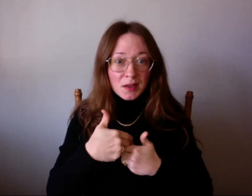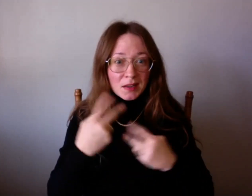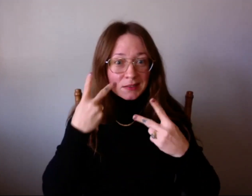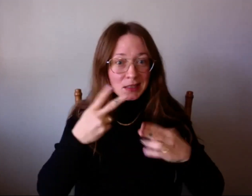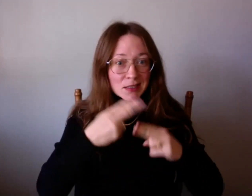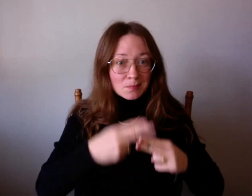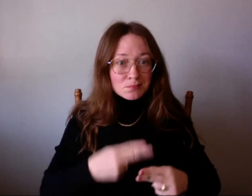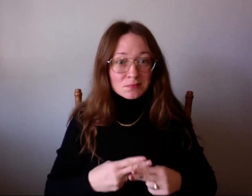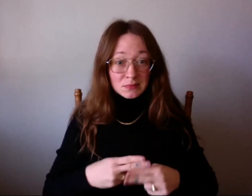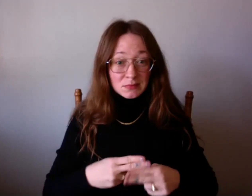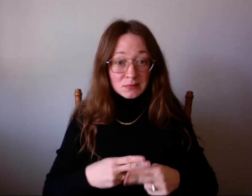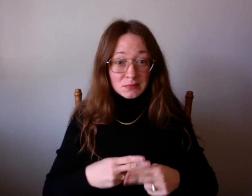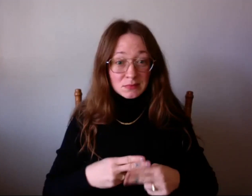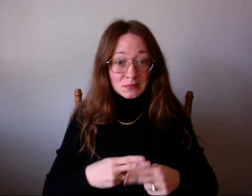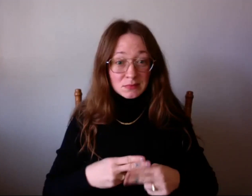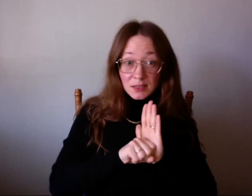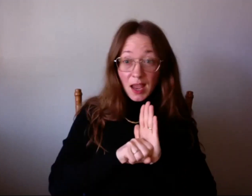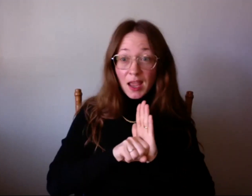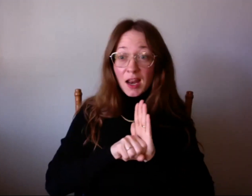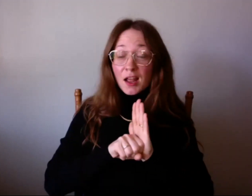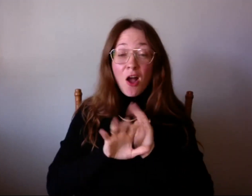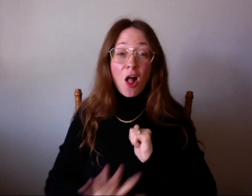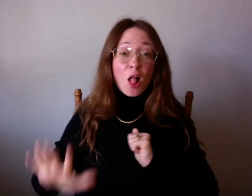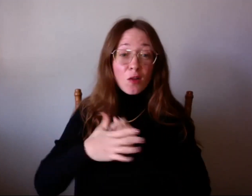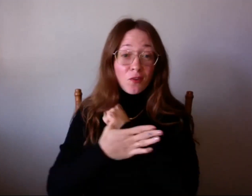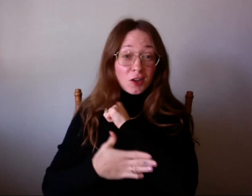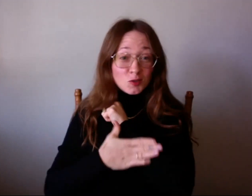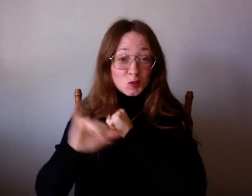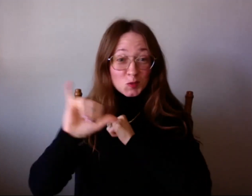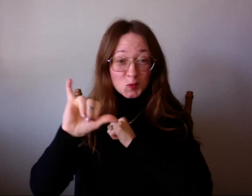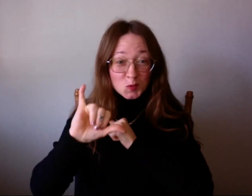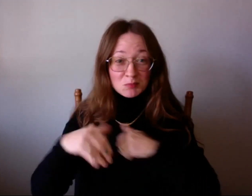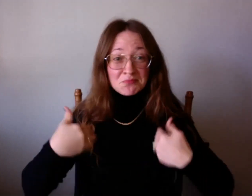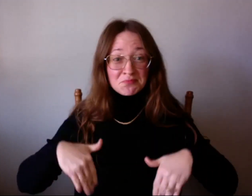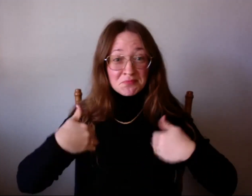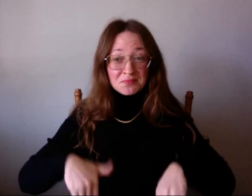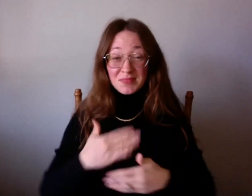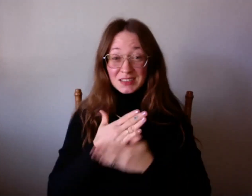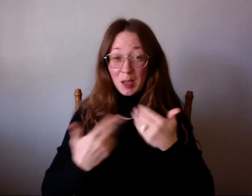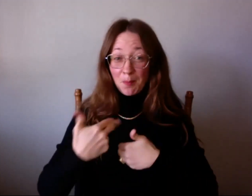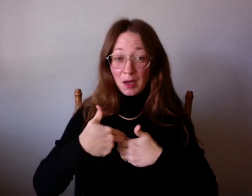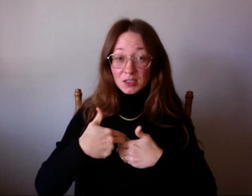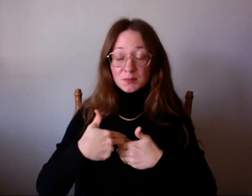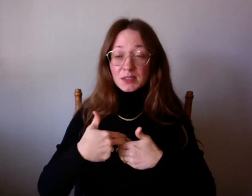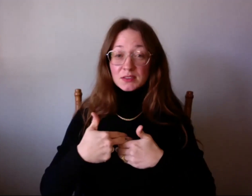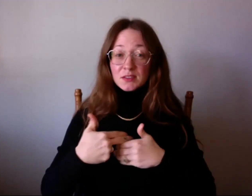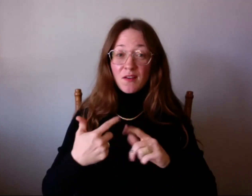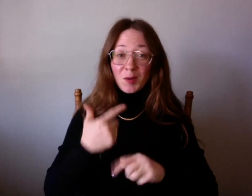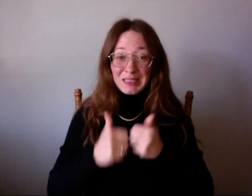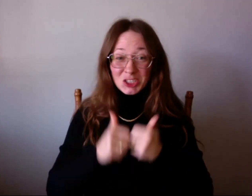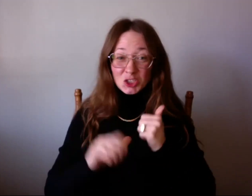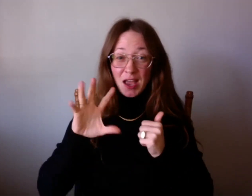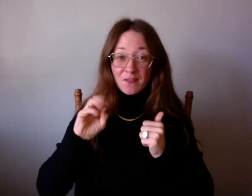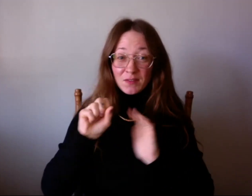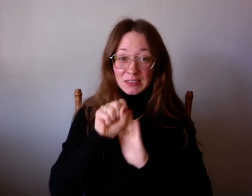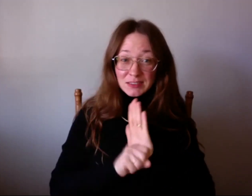your state as well as around the country. We have participants joining us from all 50 states, plus Guam,